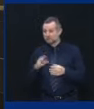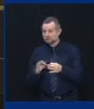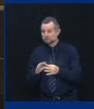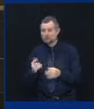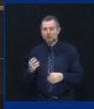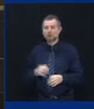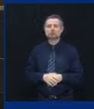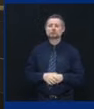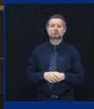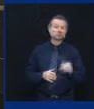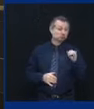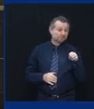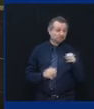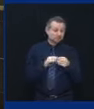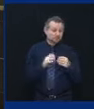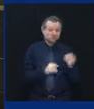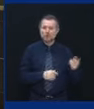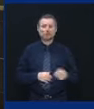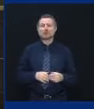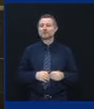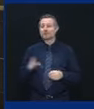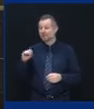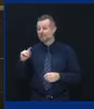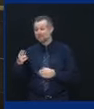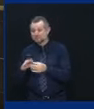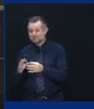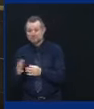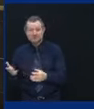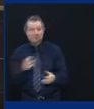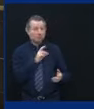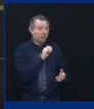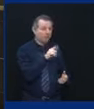Jim? Beth? Robert?